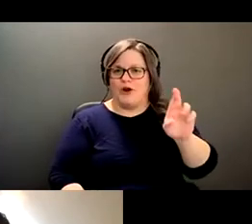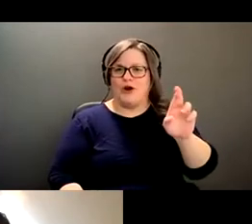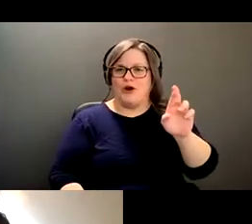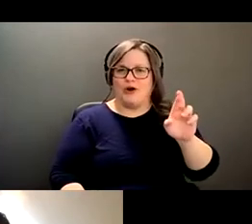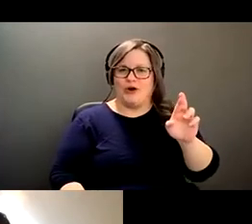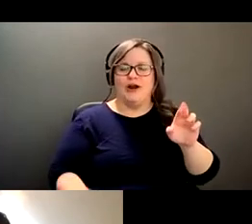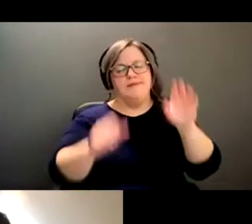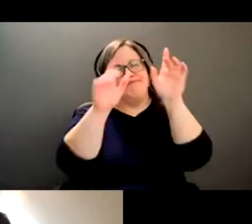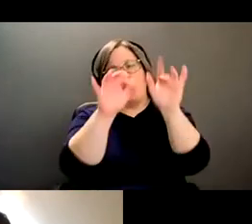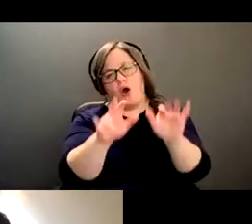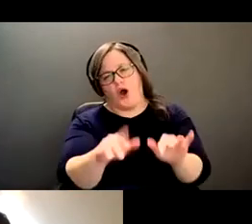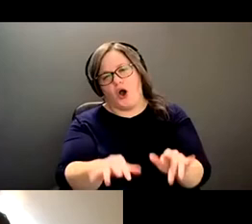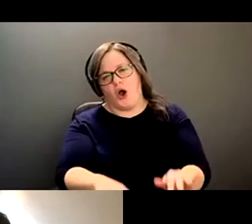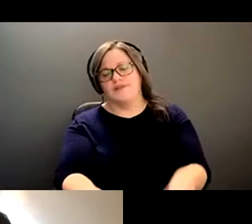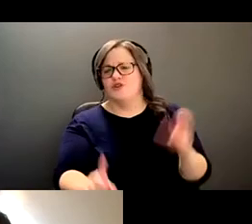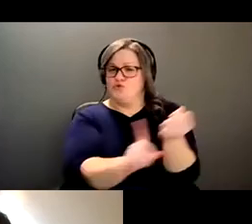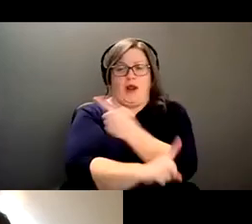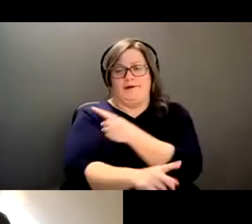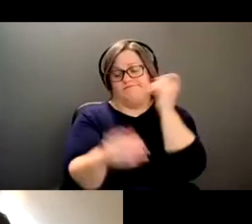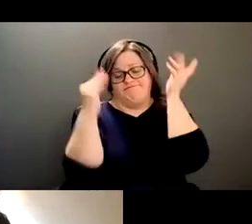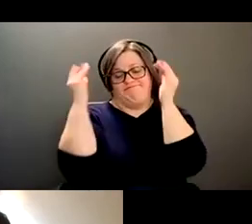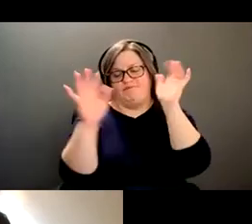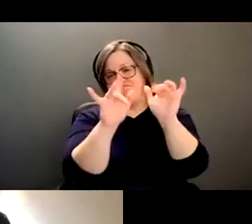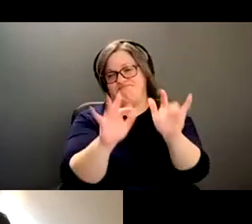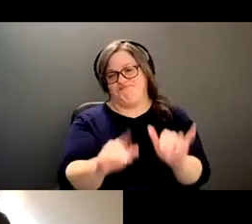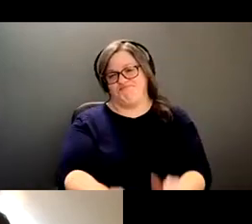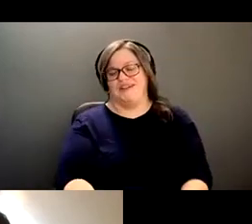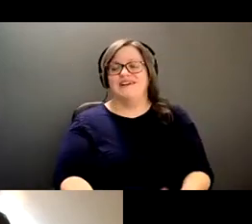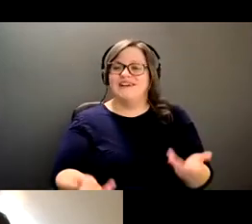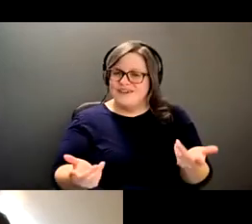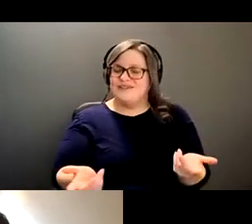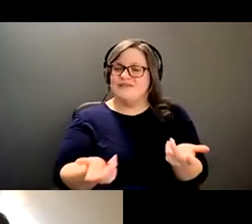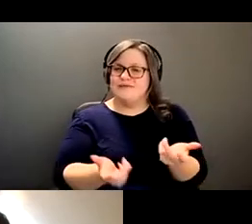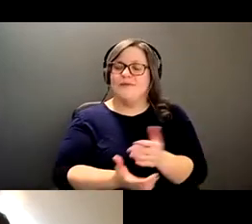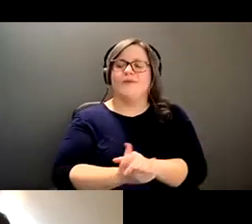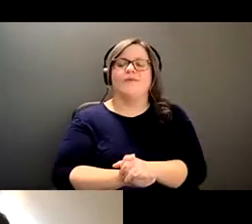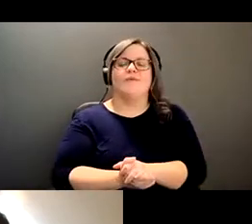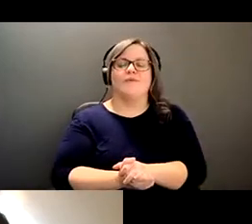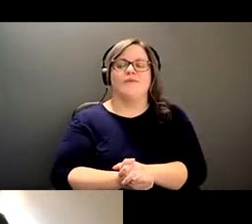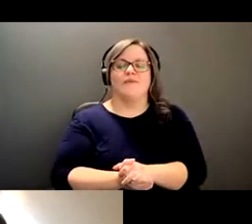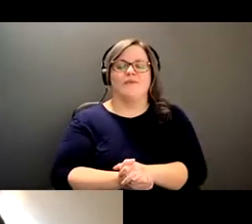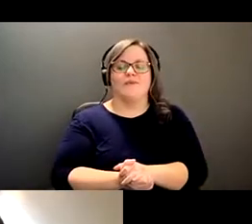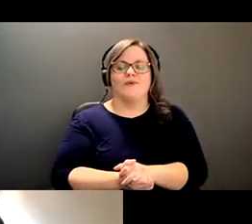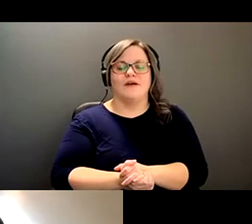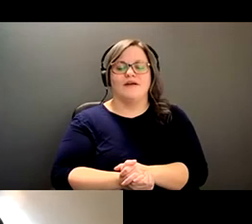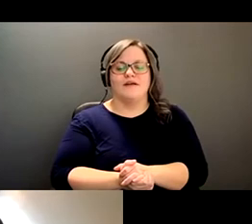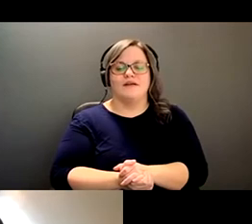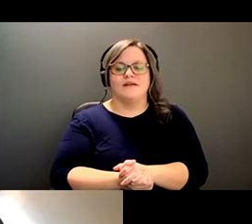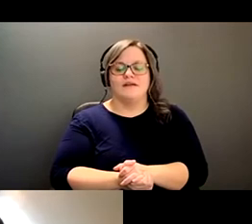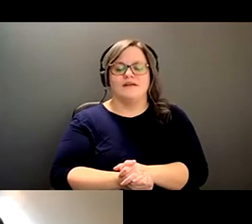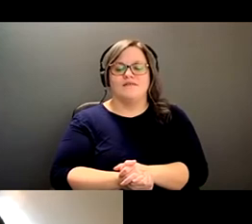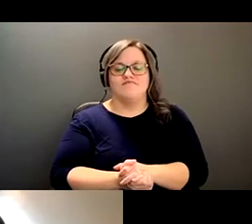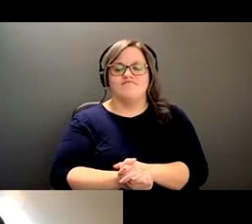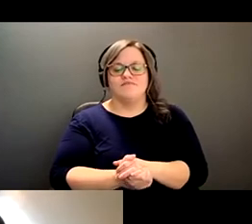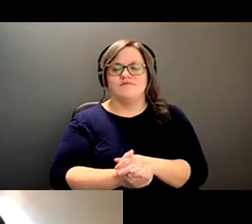random musings about nothing. So in the scheme of, you know, what you can do outside of